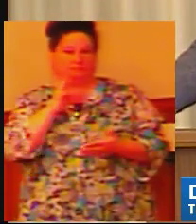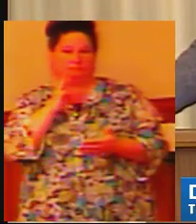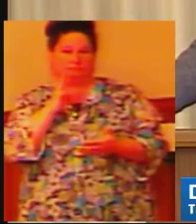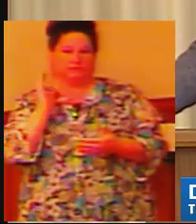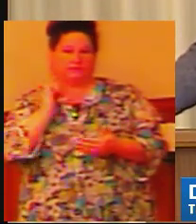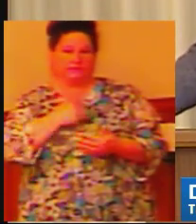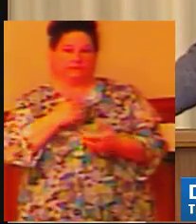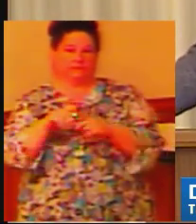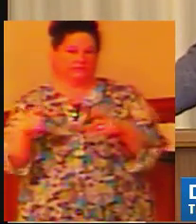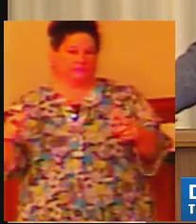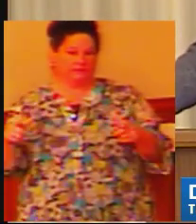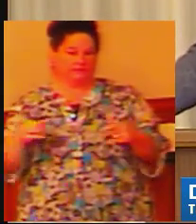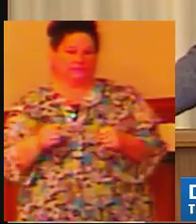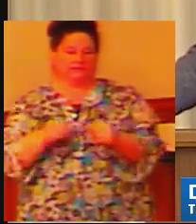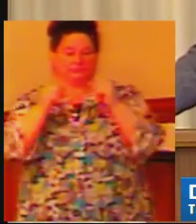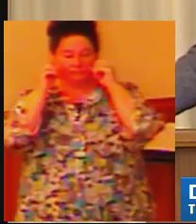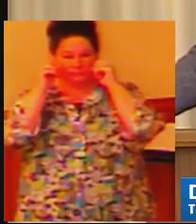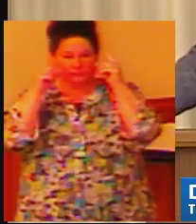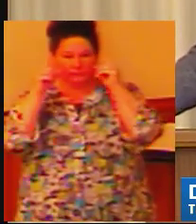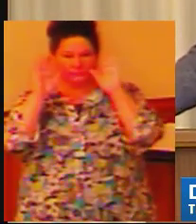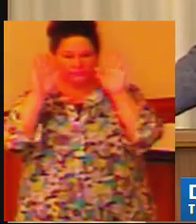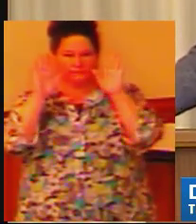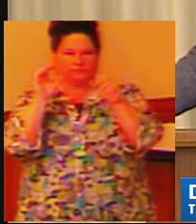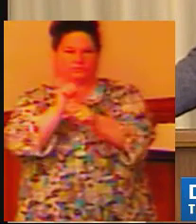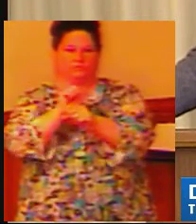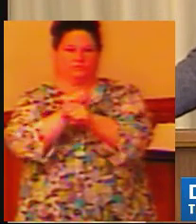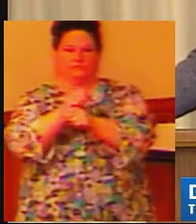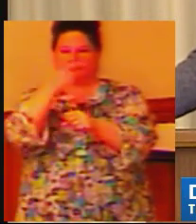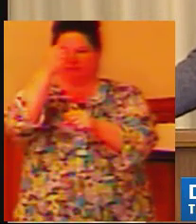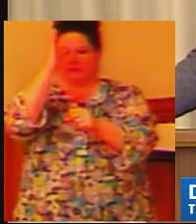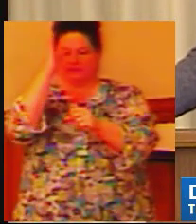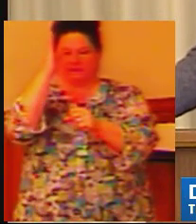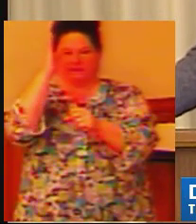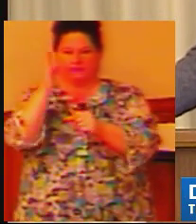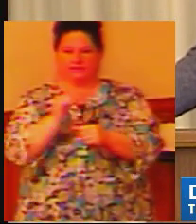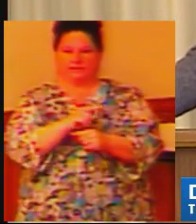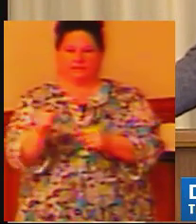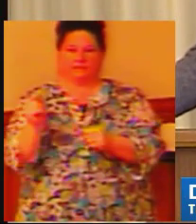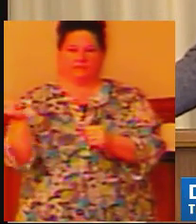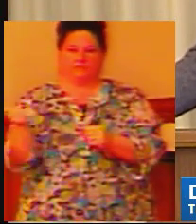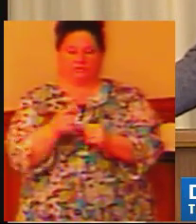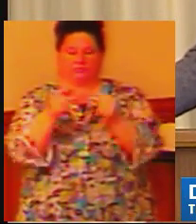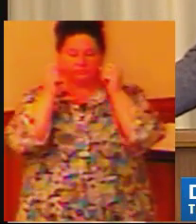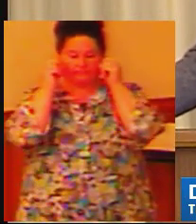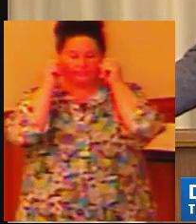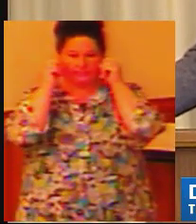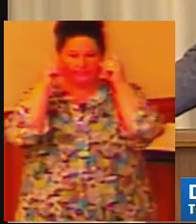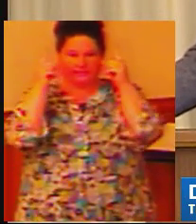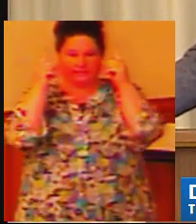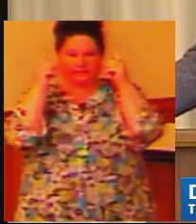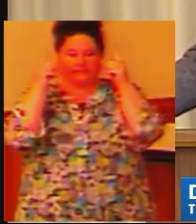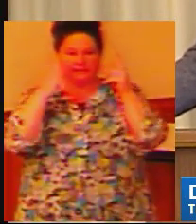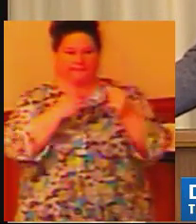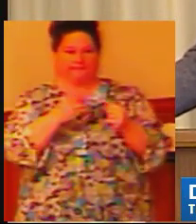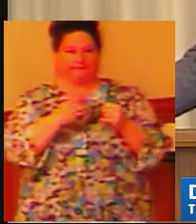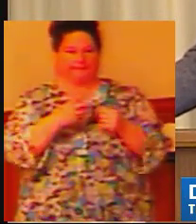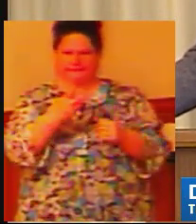tongues and the wonderful works of God. And they were all amazed and were